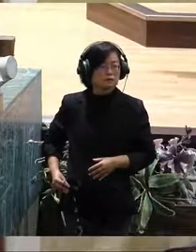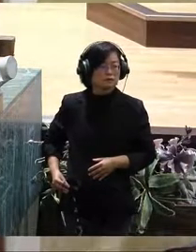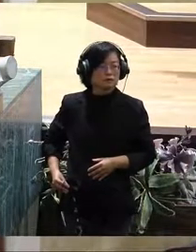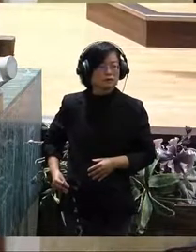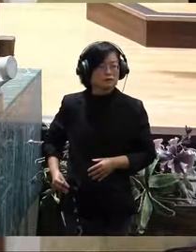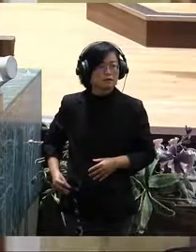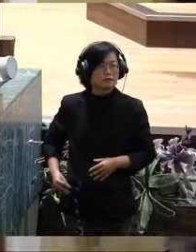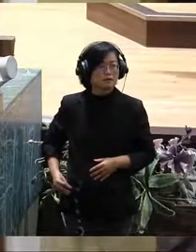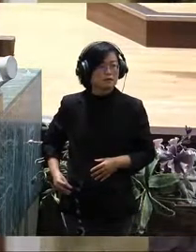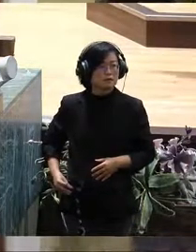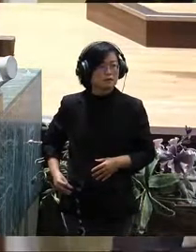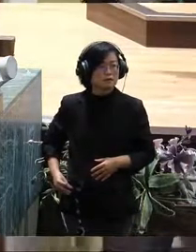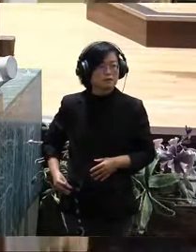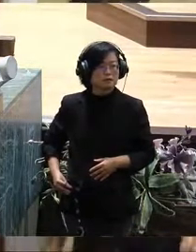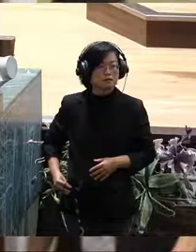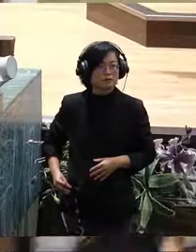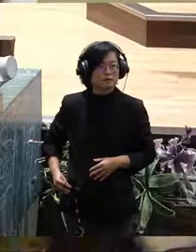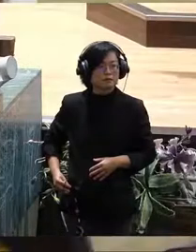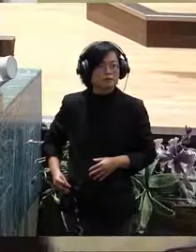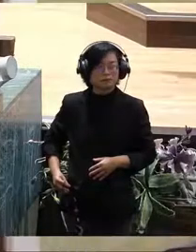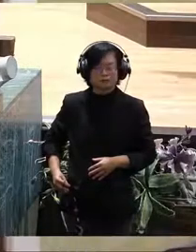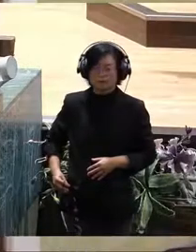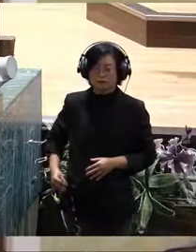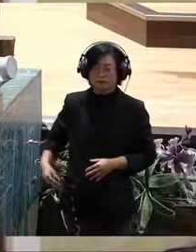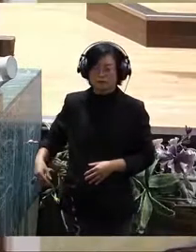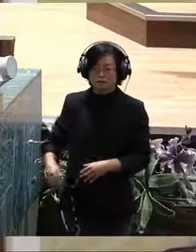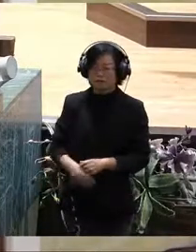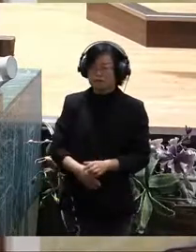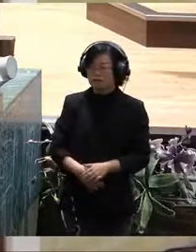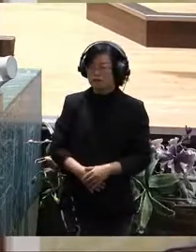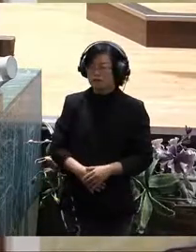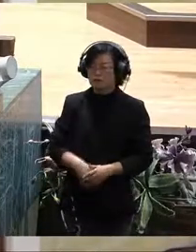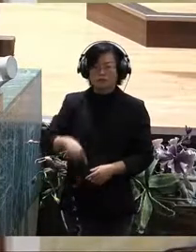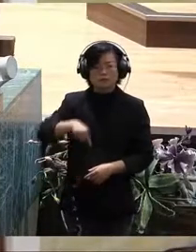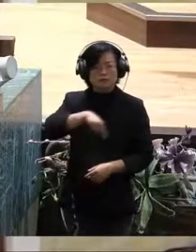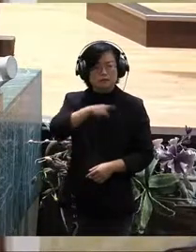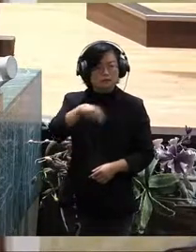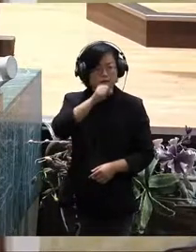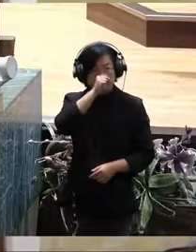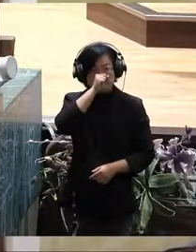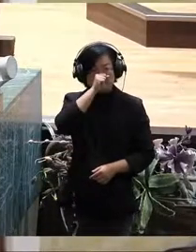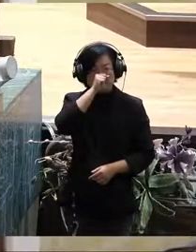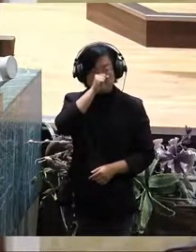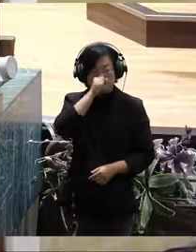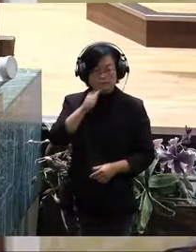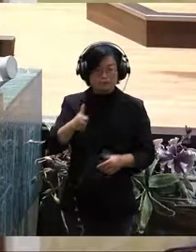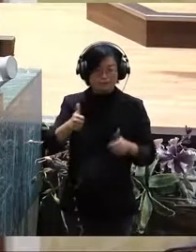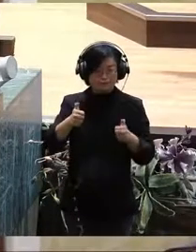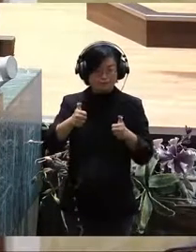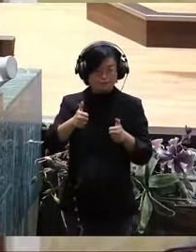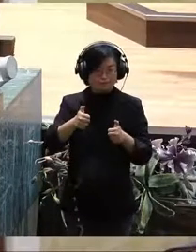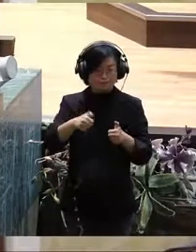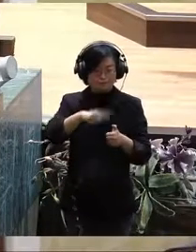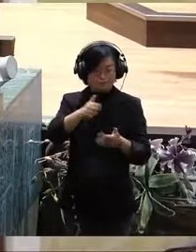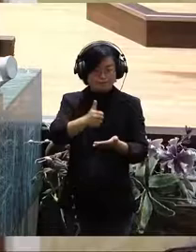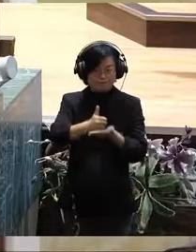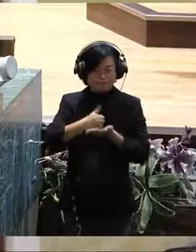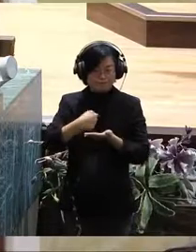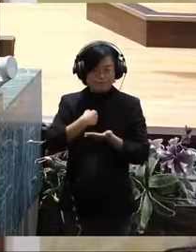Hey everyone, thank you for having me. My name is Iftihaj and I'm the Government Innovation Lead at Growth for